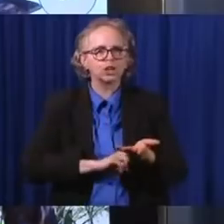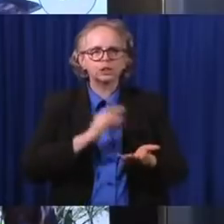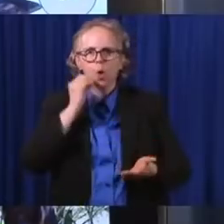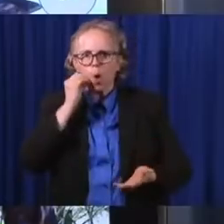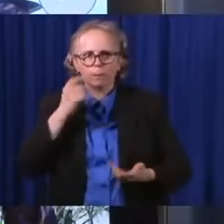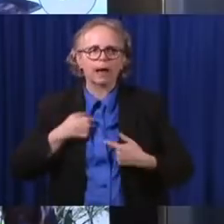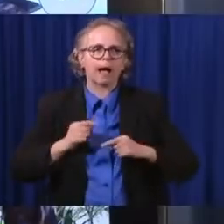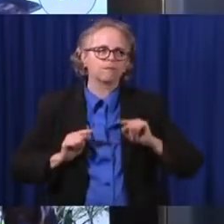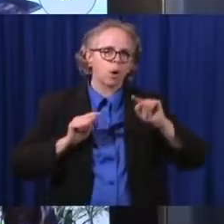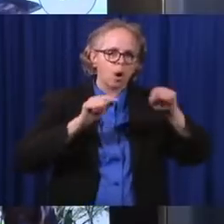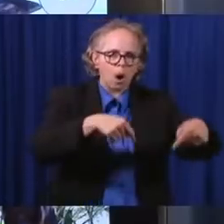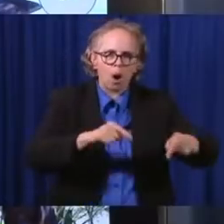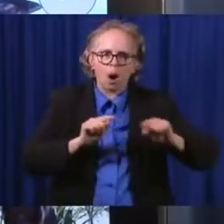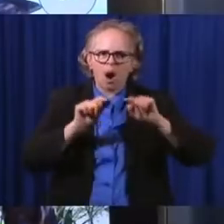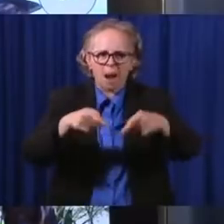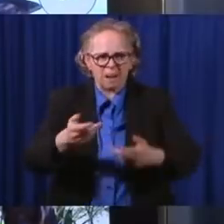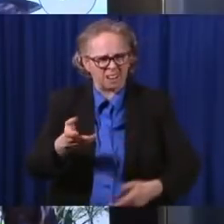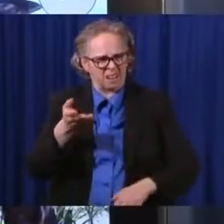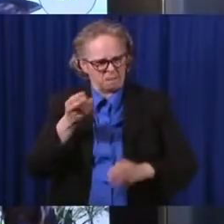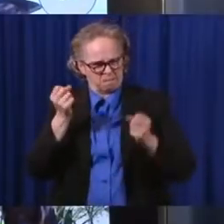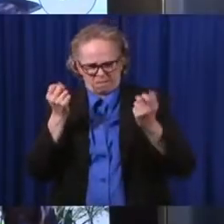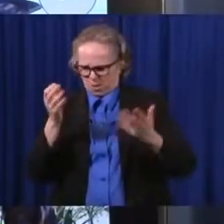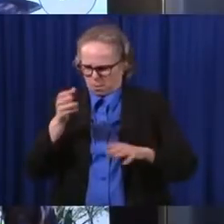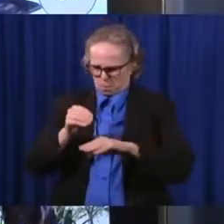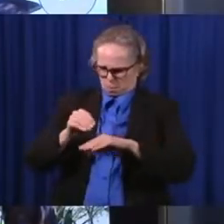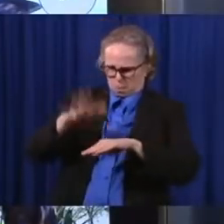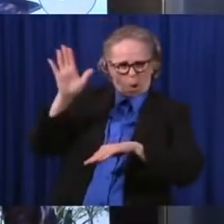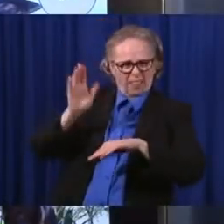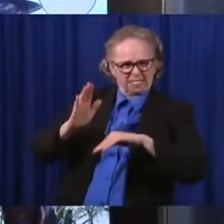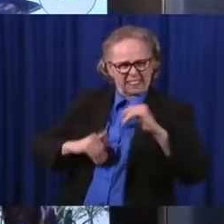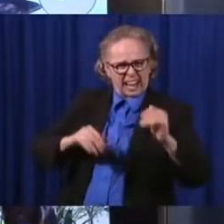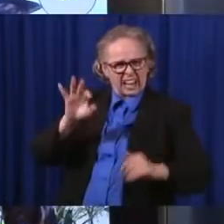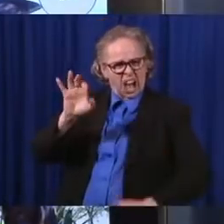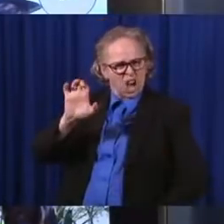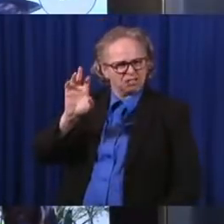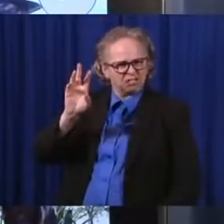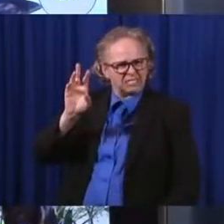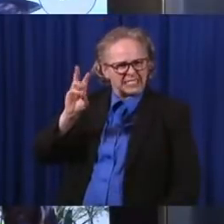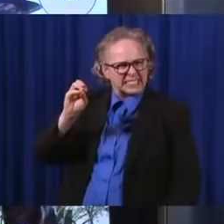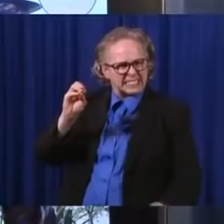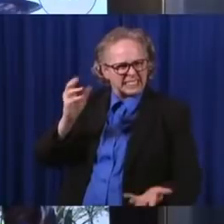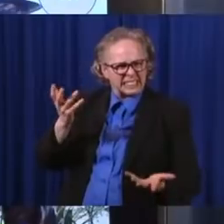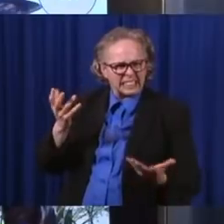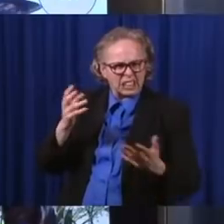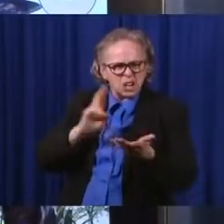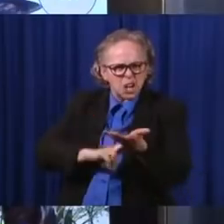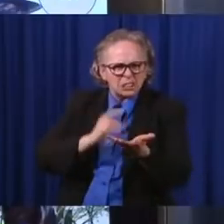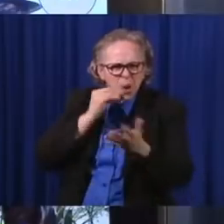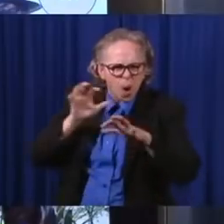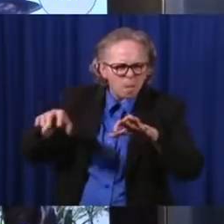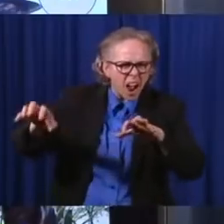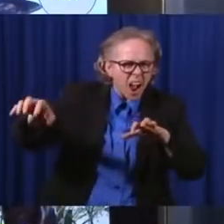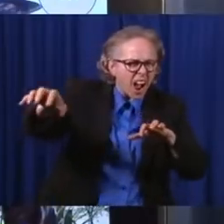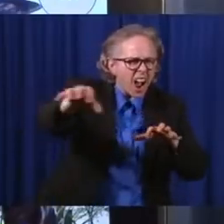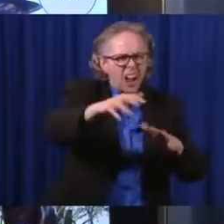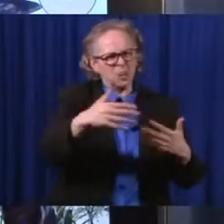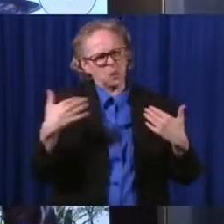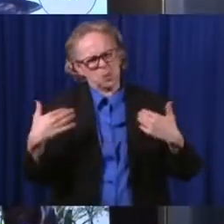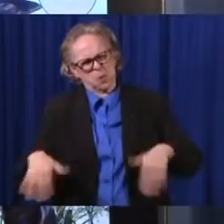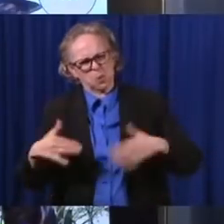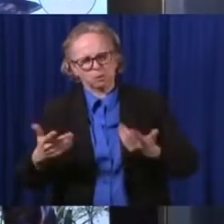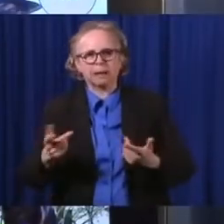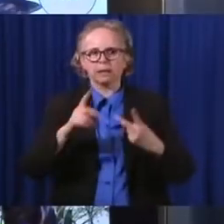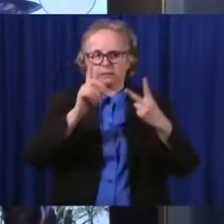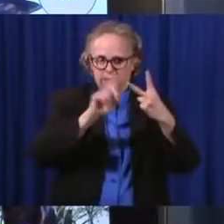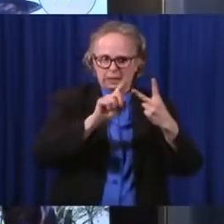in Ohio. Not only which ones we should go to, but also when we get there, who should we collect samples from? We know